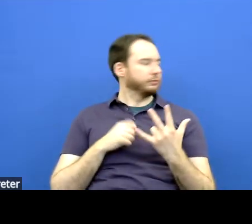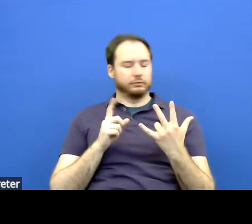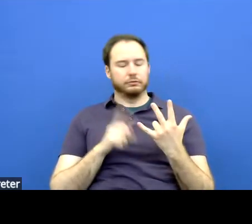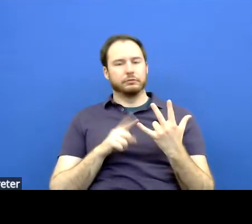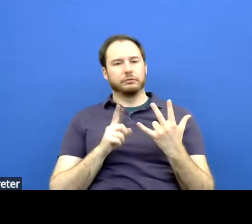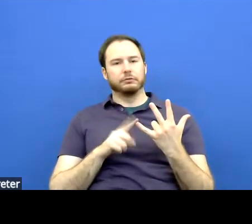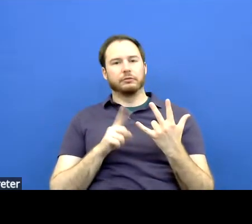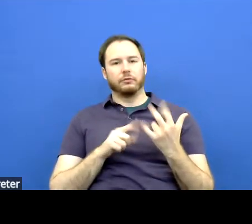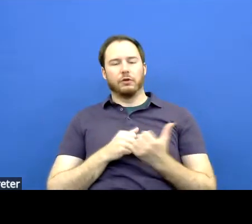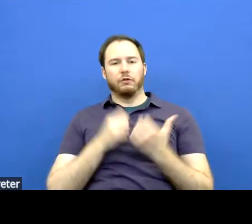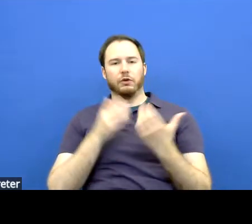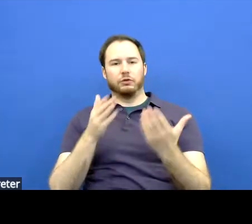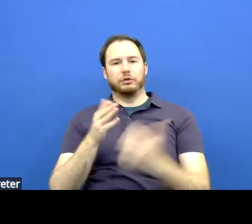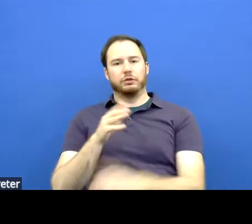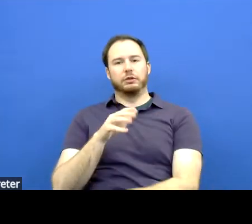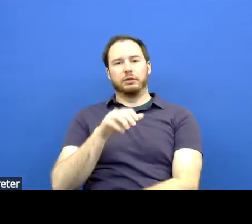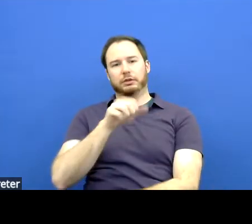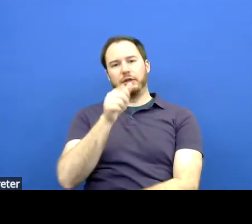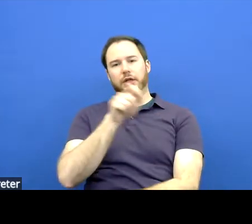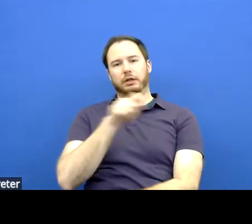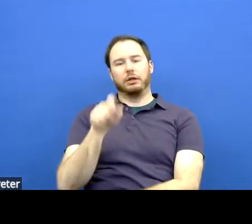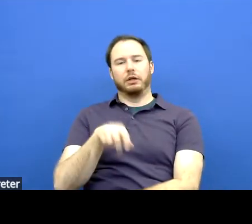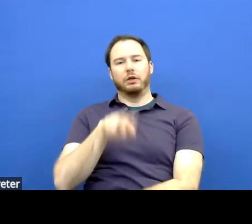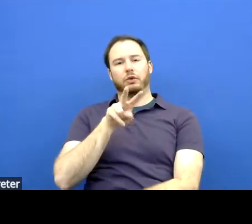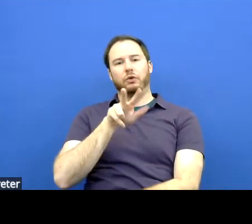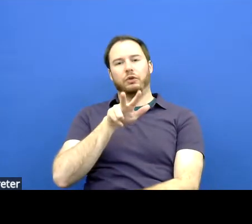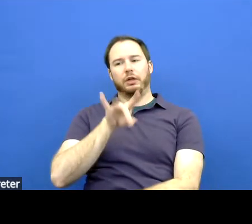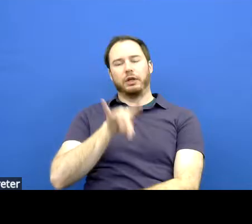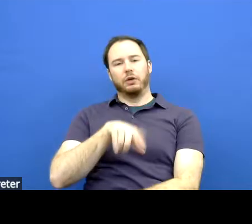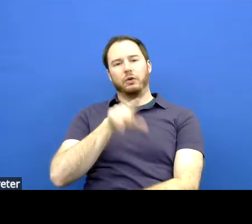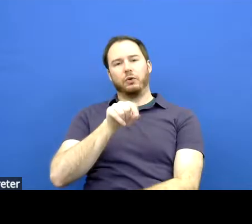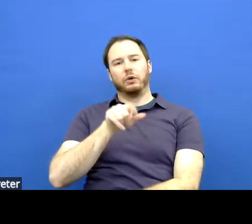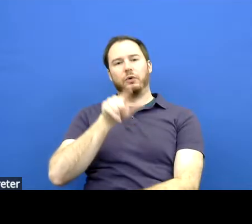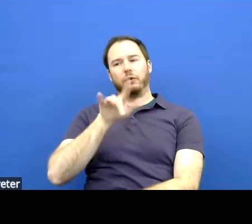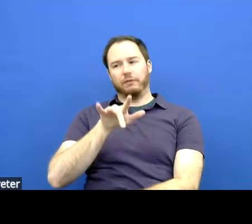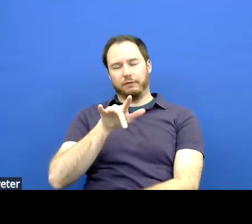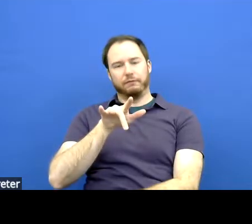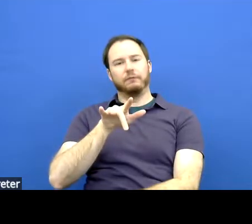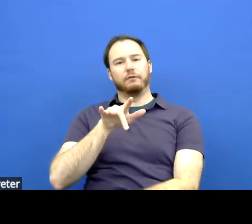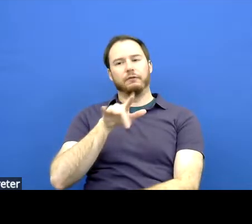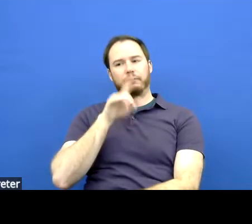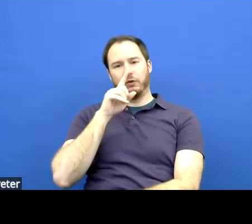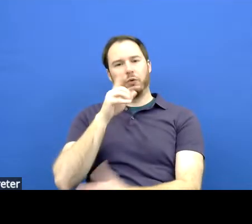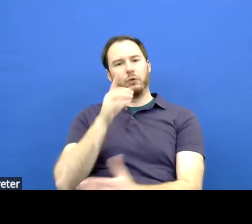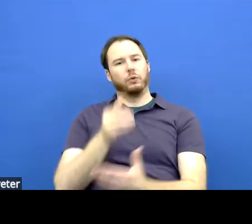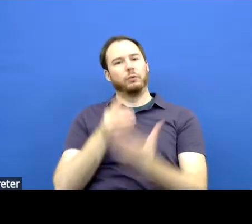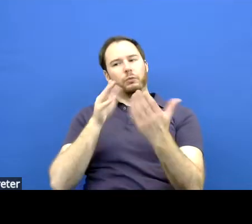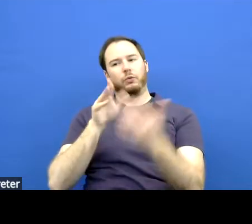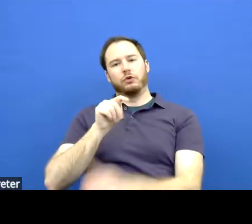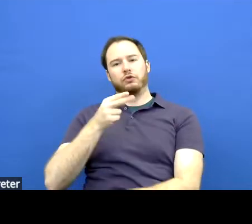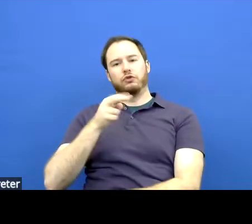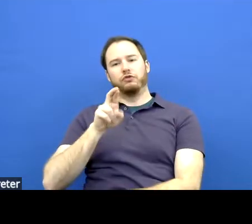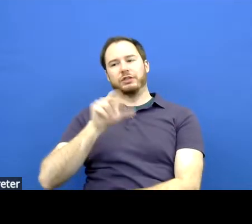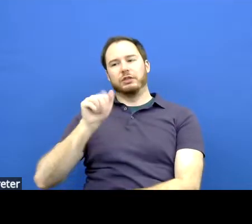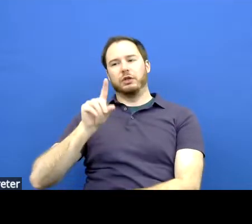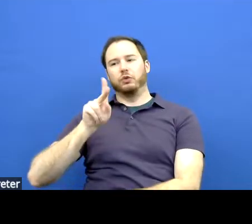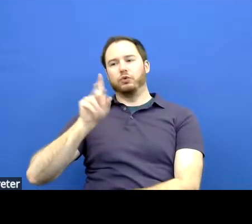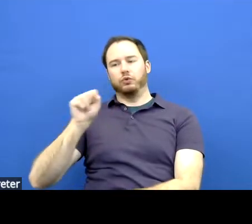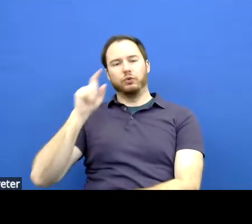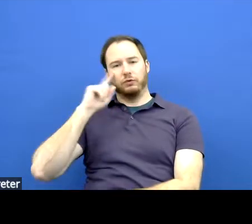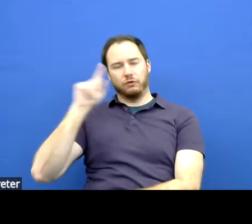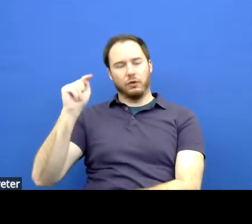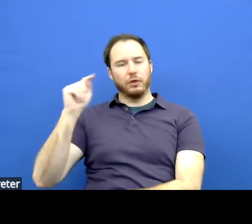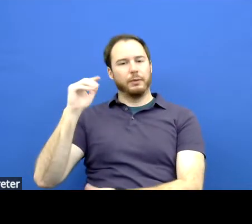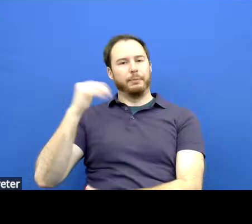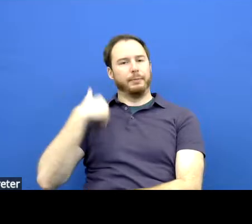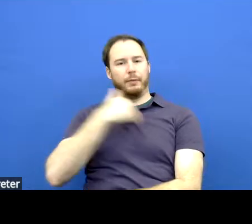Supervisor and fellow board members, I have resolution 10-238, 2025 to appoint Teresa Dukes as the adult member